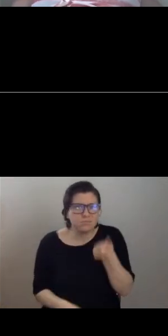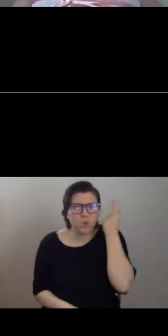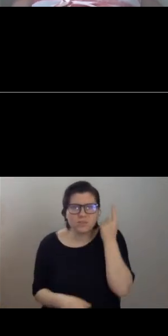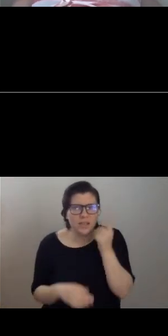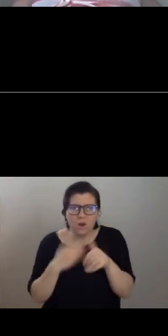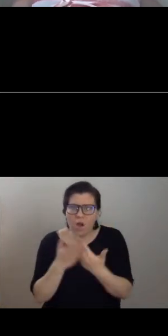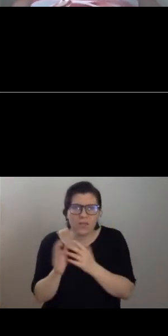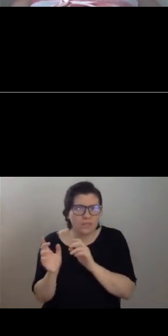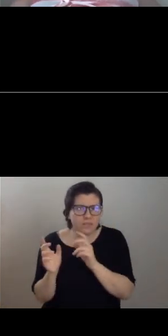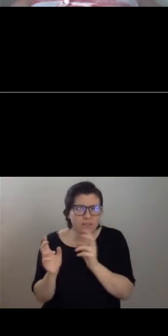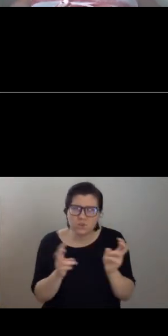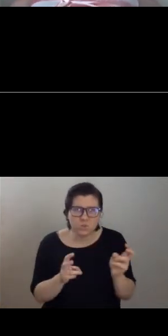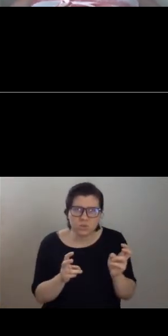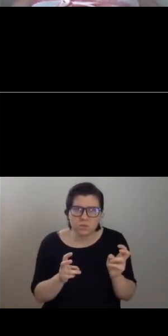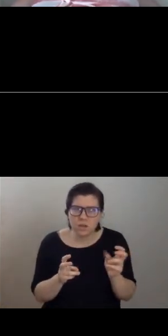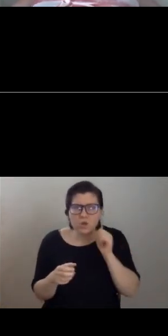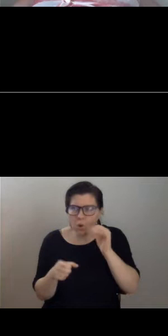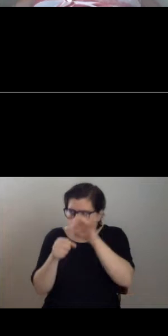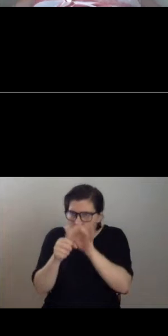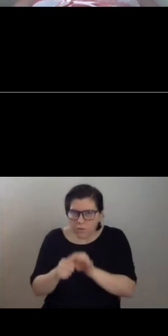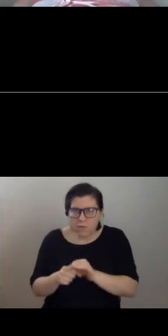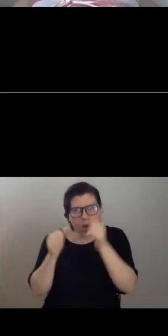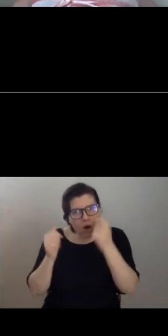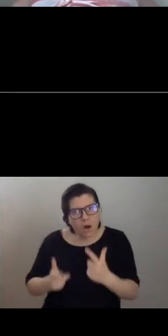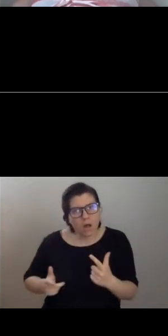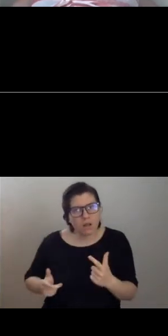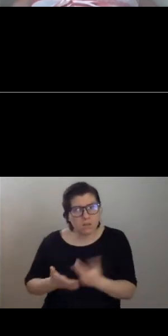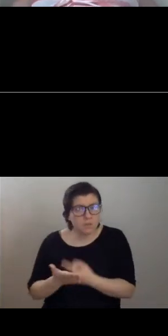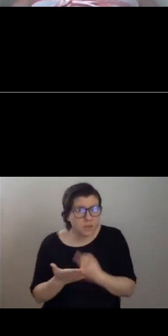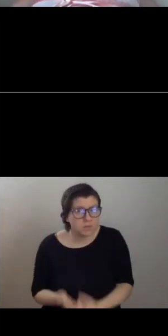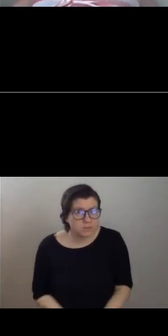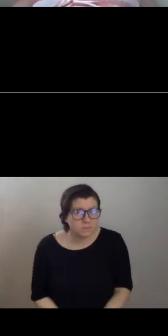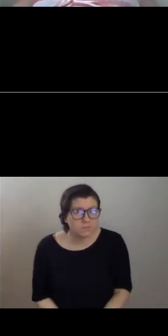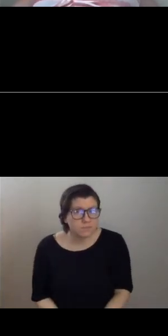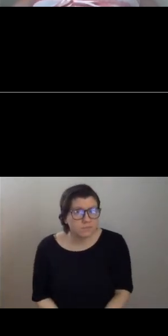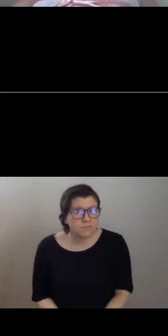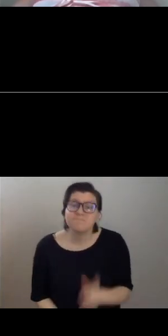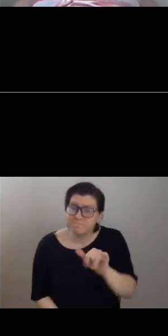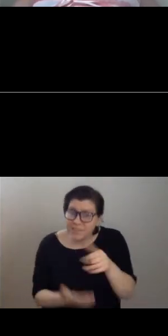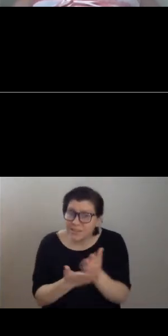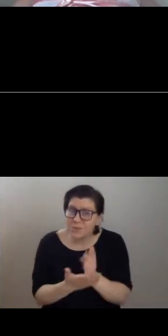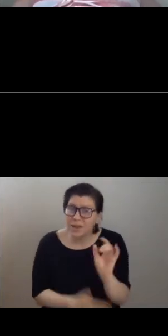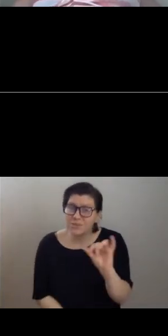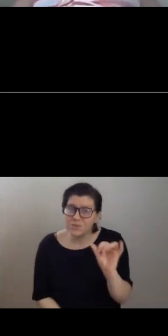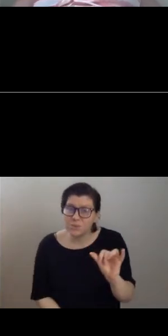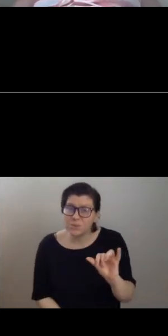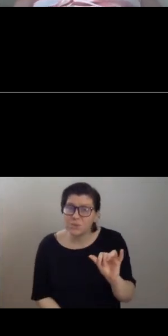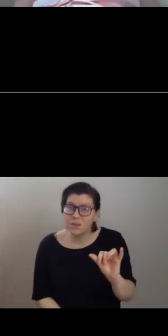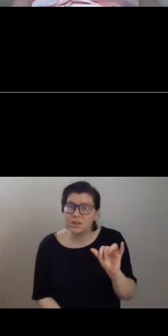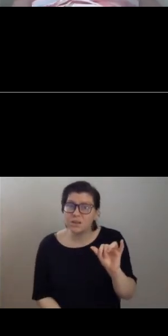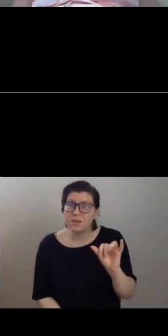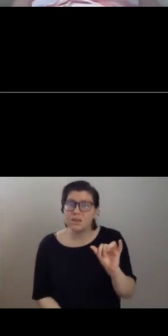don't vote for everything on a ballot sometimes. And that's okay too, as long